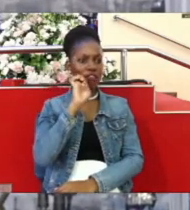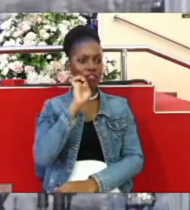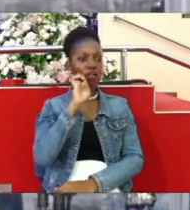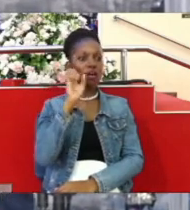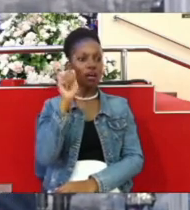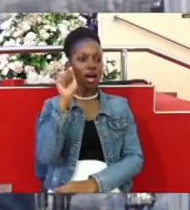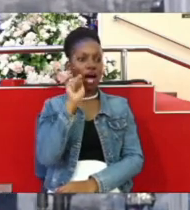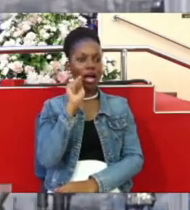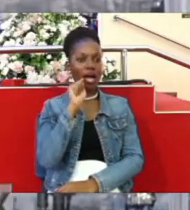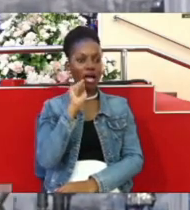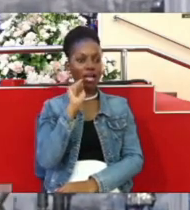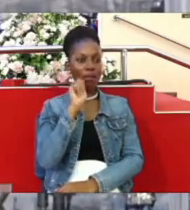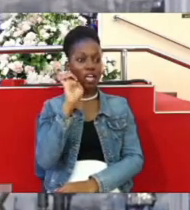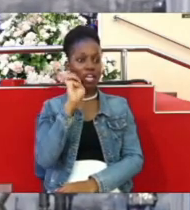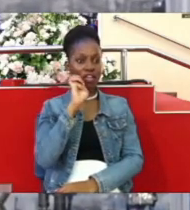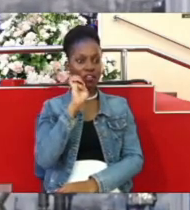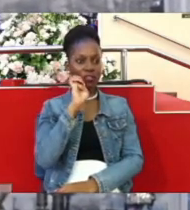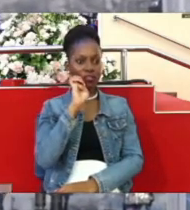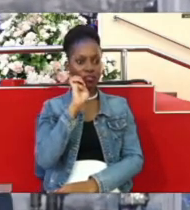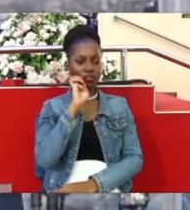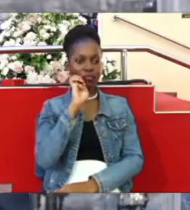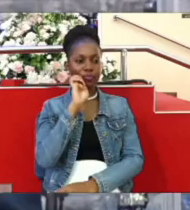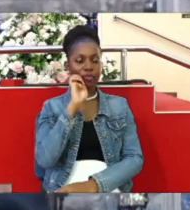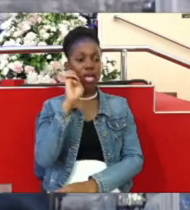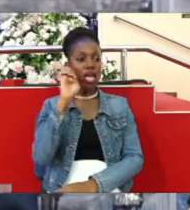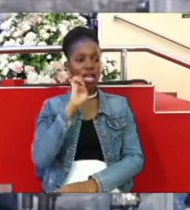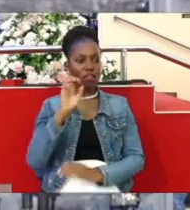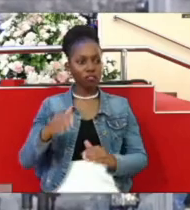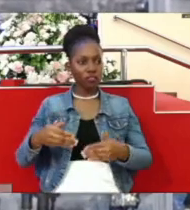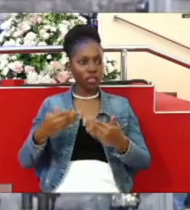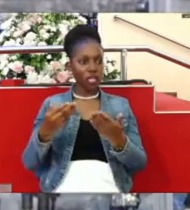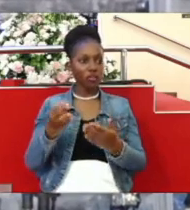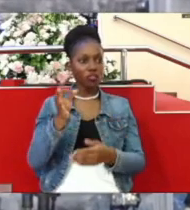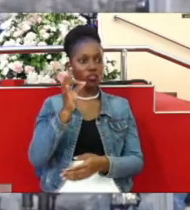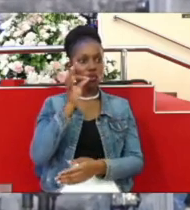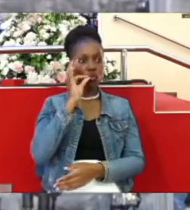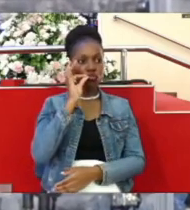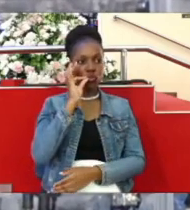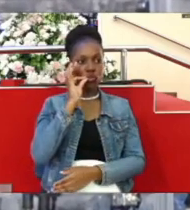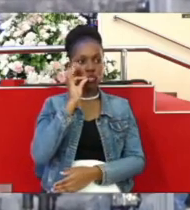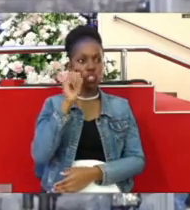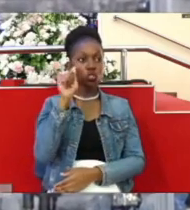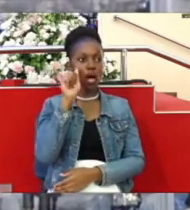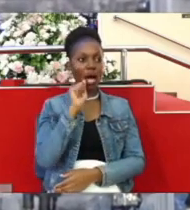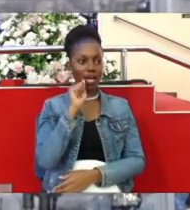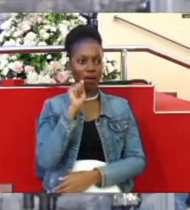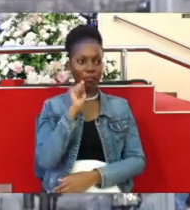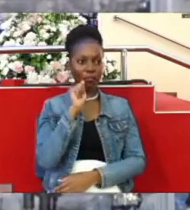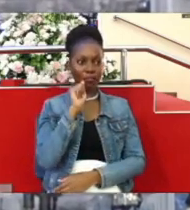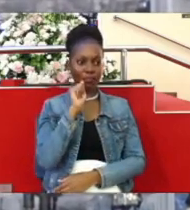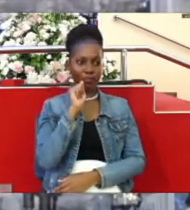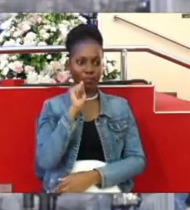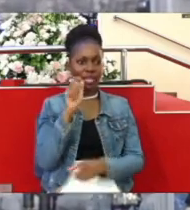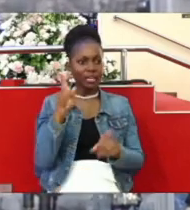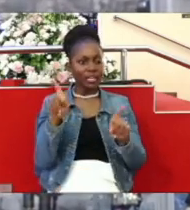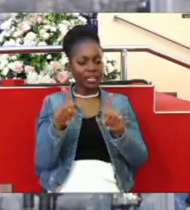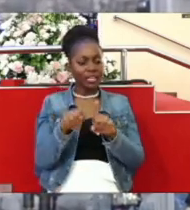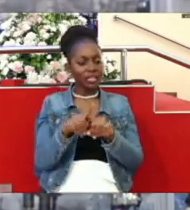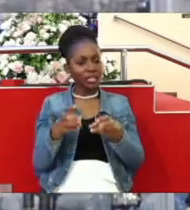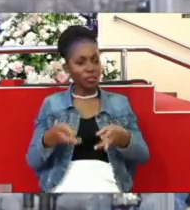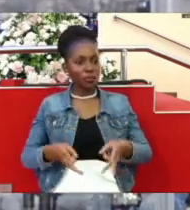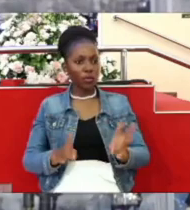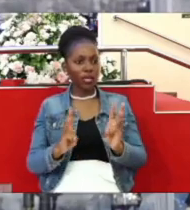ambalo alikuwa amekataa. And Adam agreed and ate the fruit. Na yule Adamu akachukua lile tunda na kula. In the same way that Abraham agreed